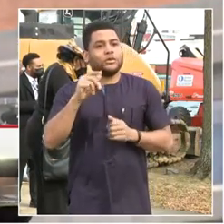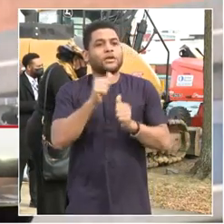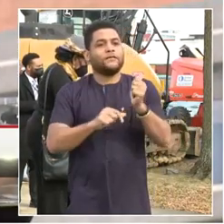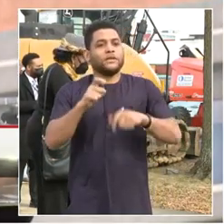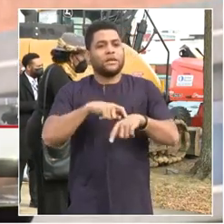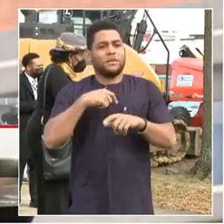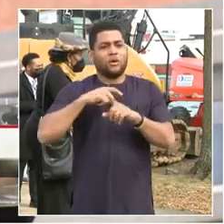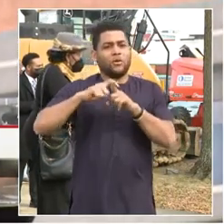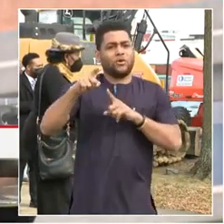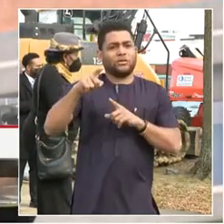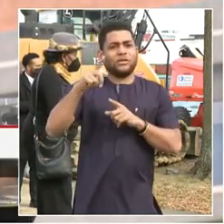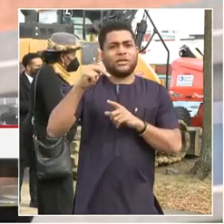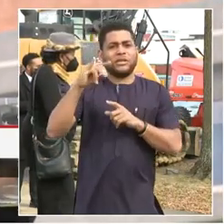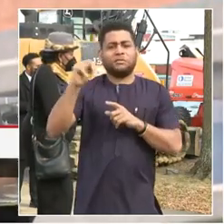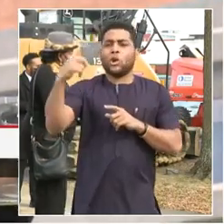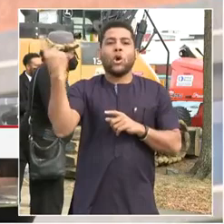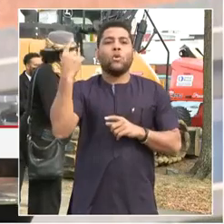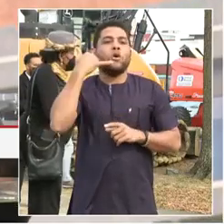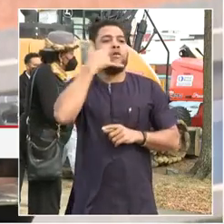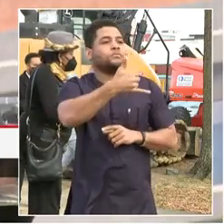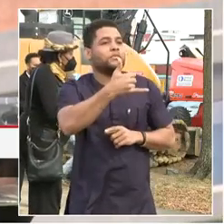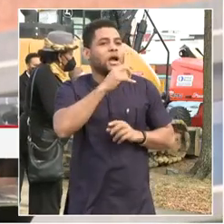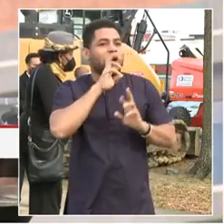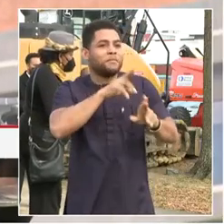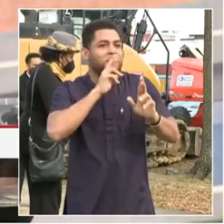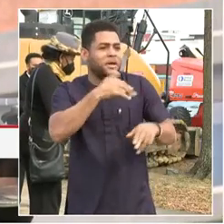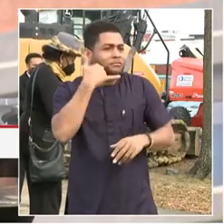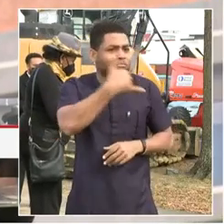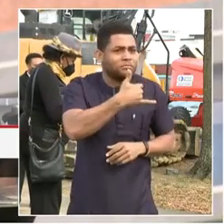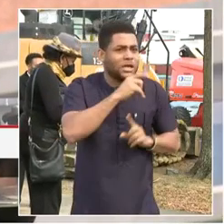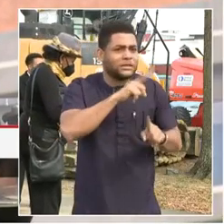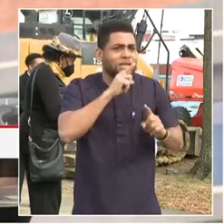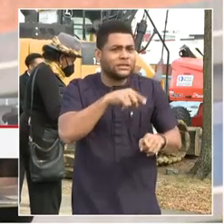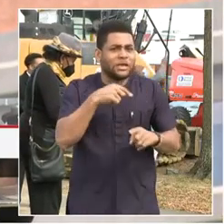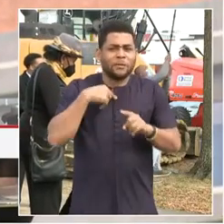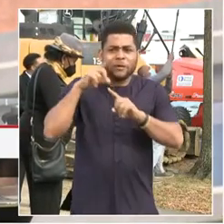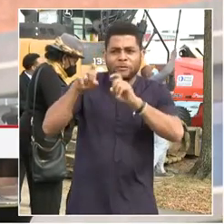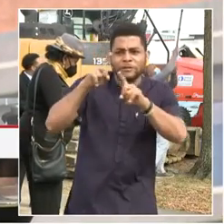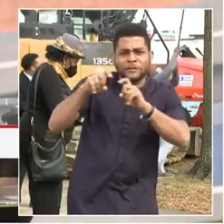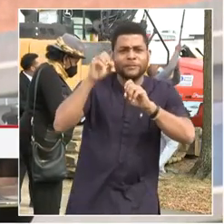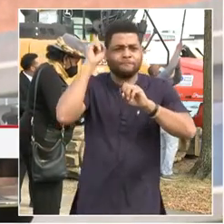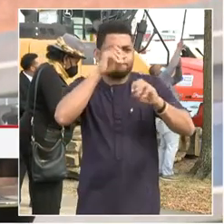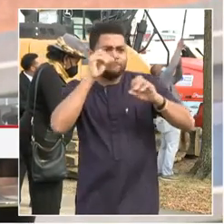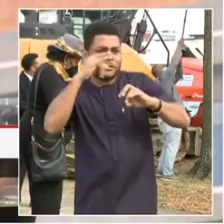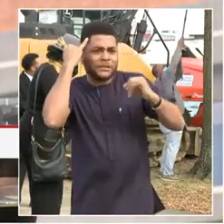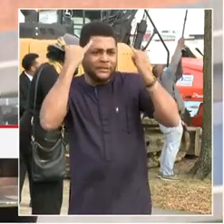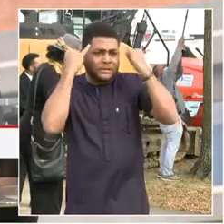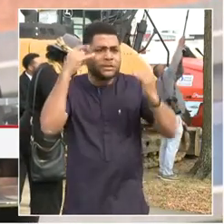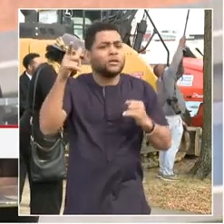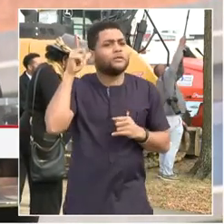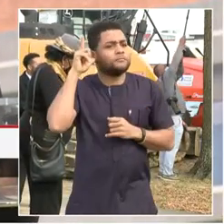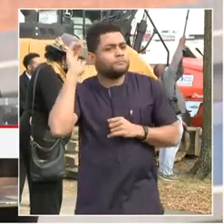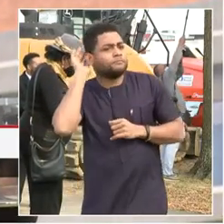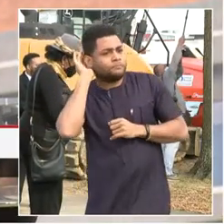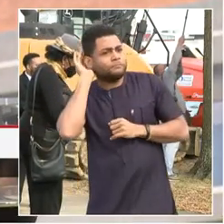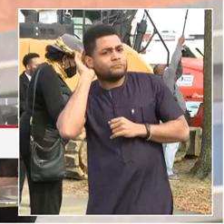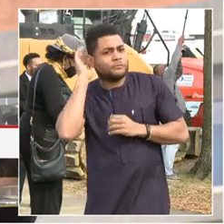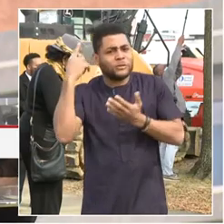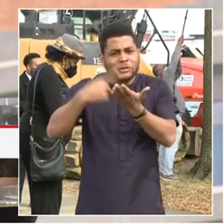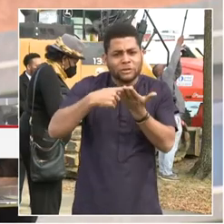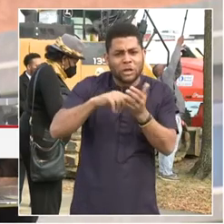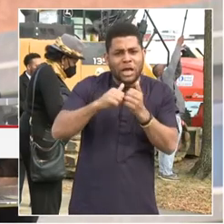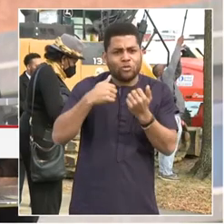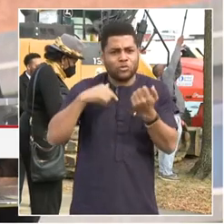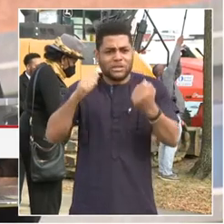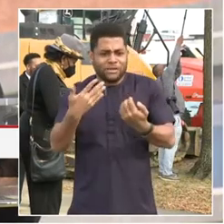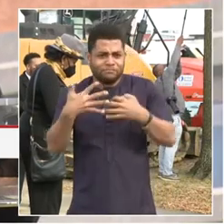always responsive, always listen to my ideas and ways we should integrate the community into this project, not just with jobs, but also